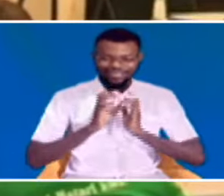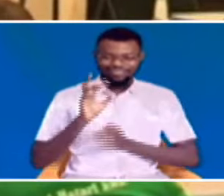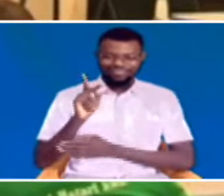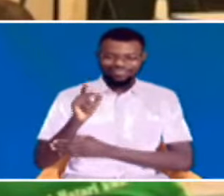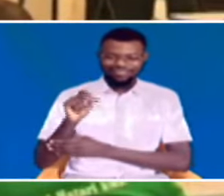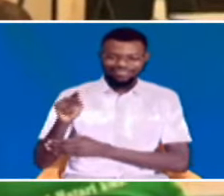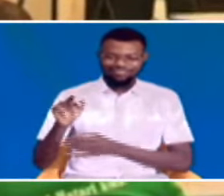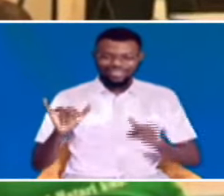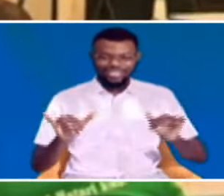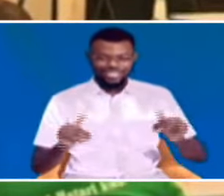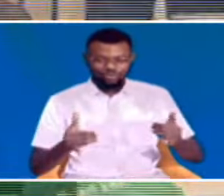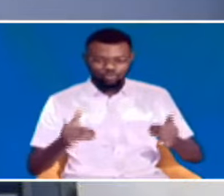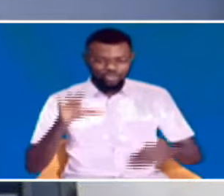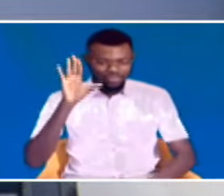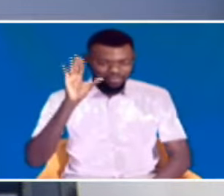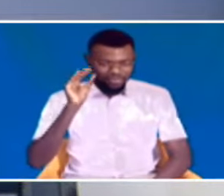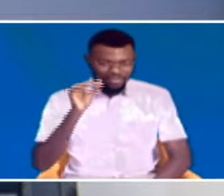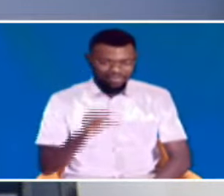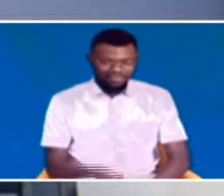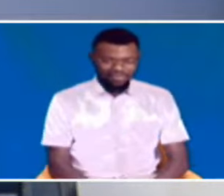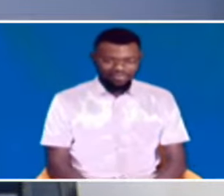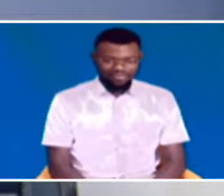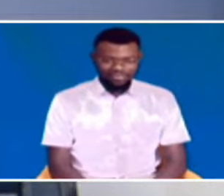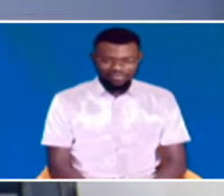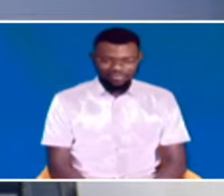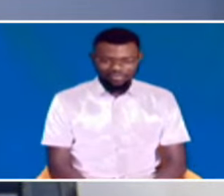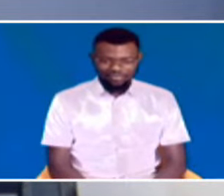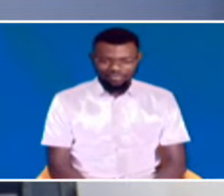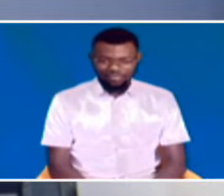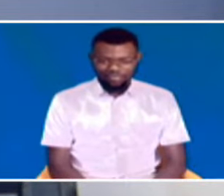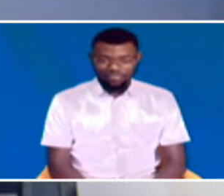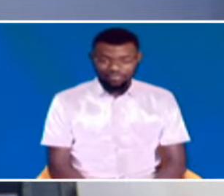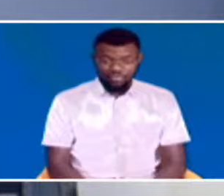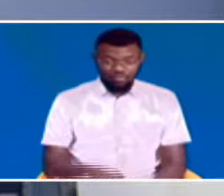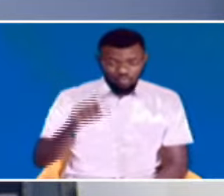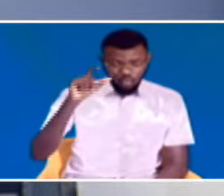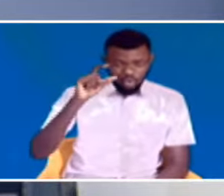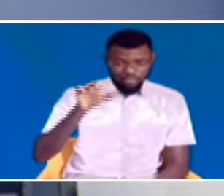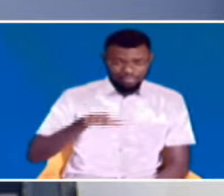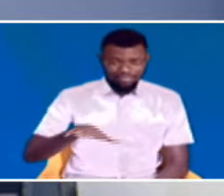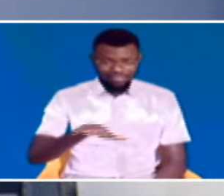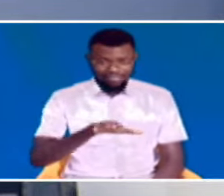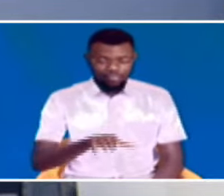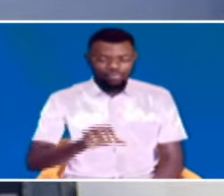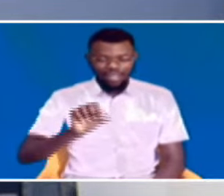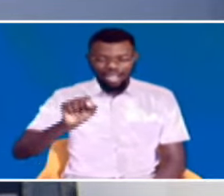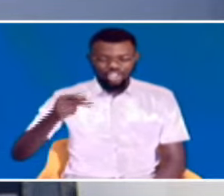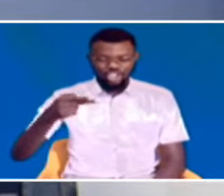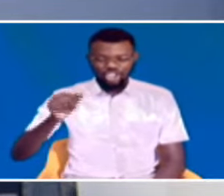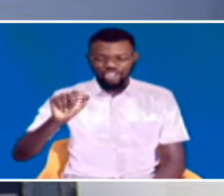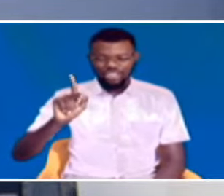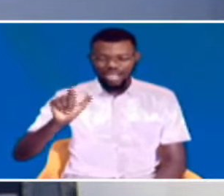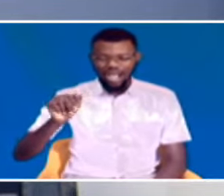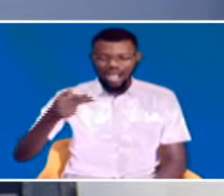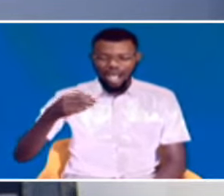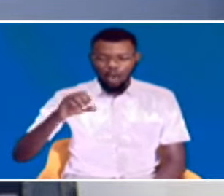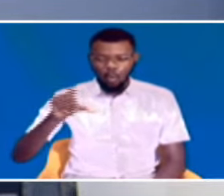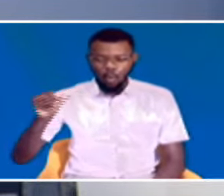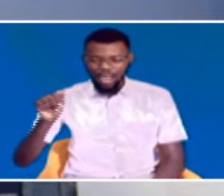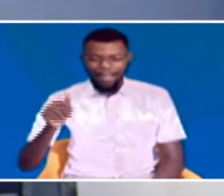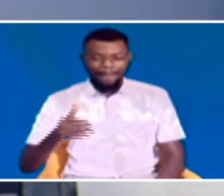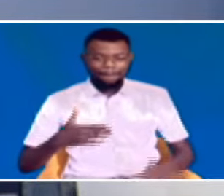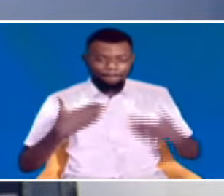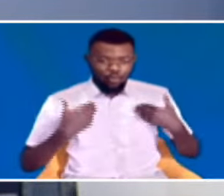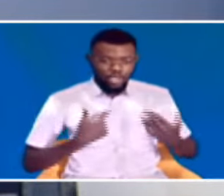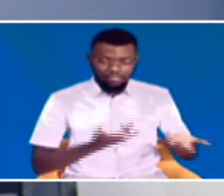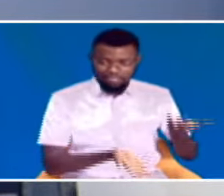Mombasa County. Well, let's remain in the coast because the grim task of recovering bodies from the Shakahola forest for phase